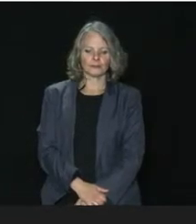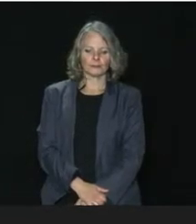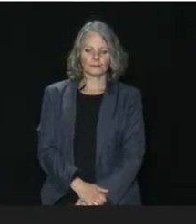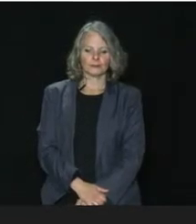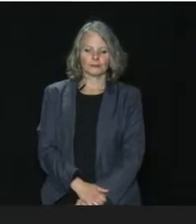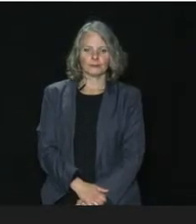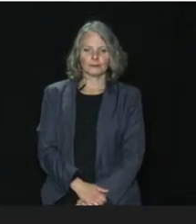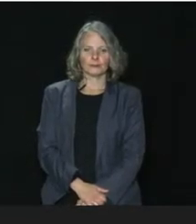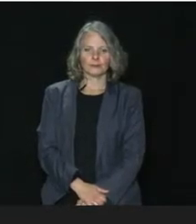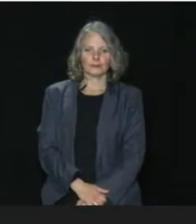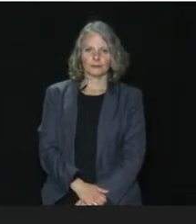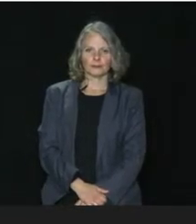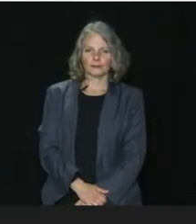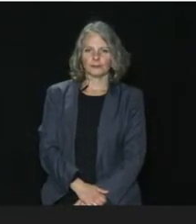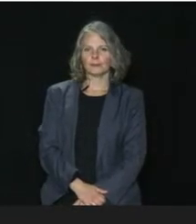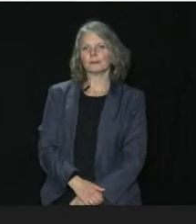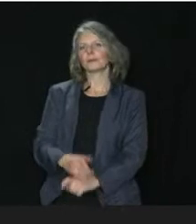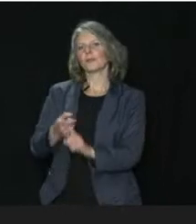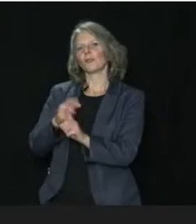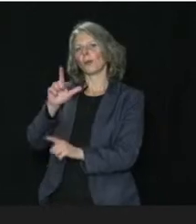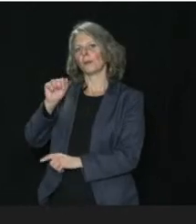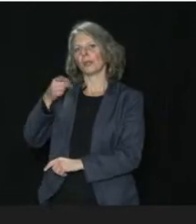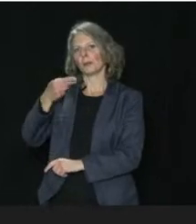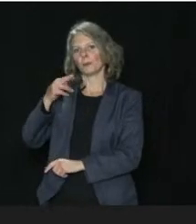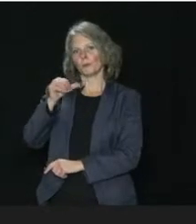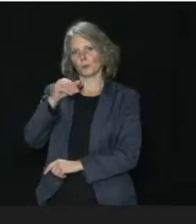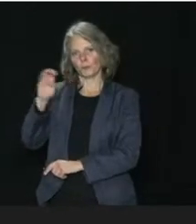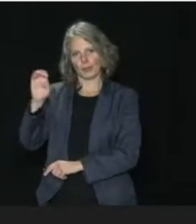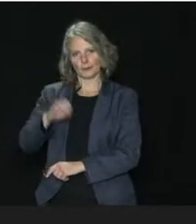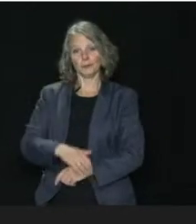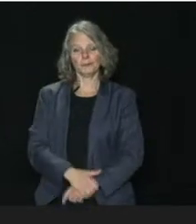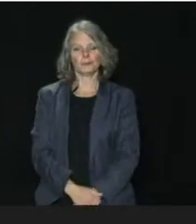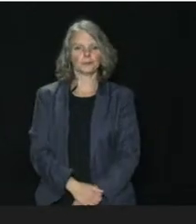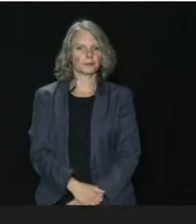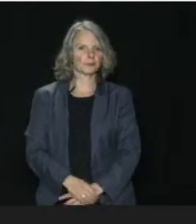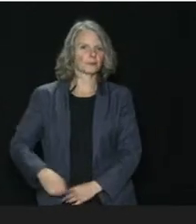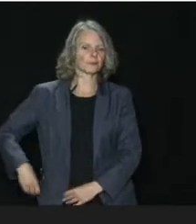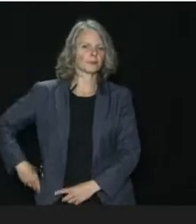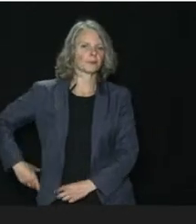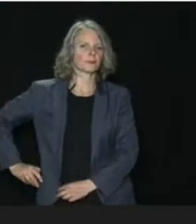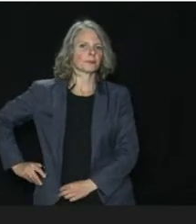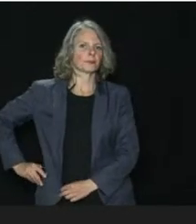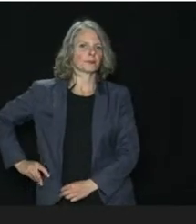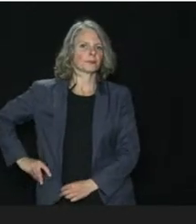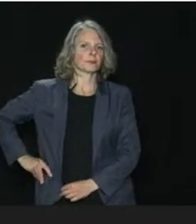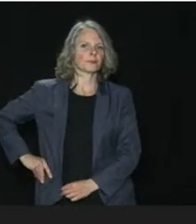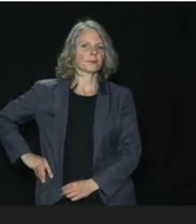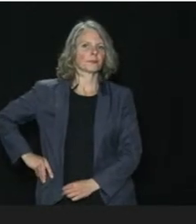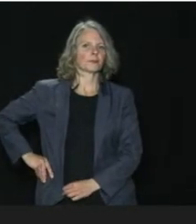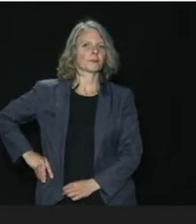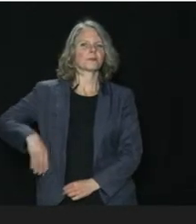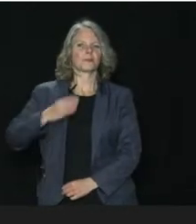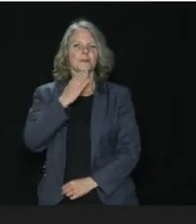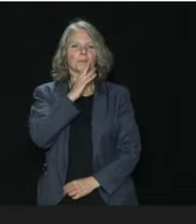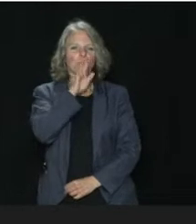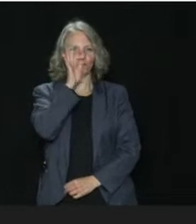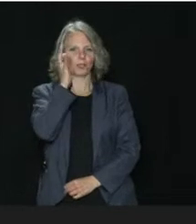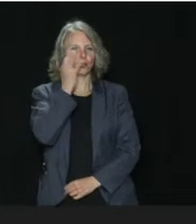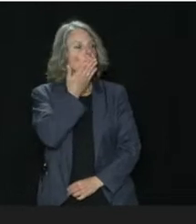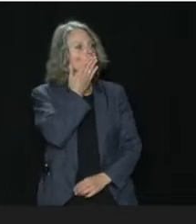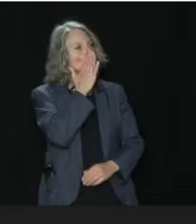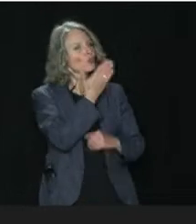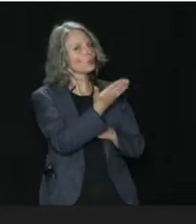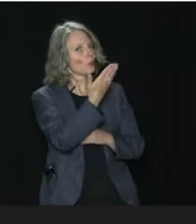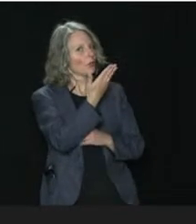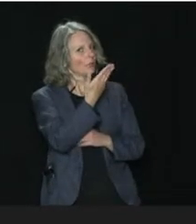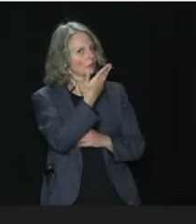de l'INADIB de la presse canadienne. La parole est à vous. Oui, bonjour. Good morning, Mr. Trudeau. I'd like to ask